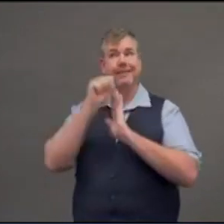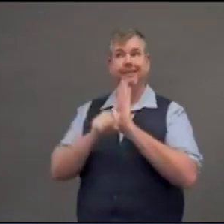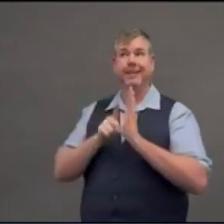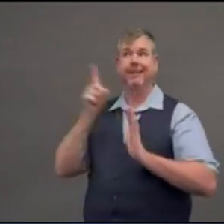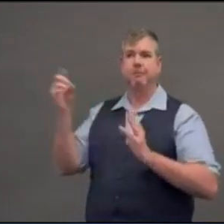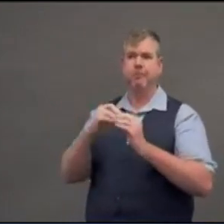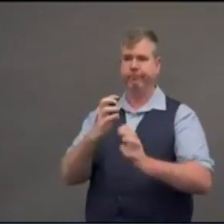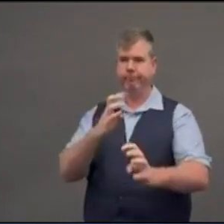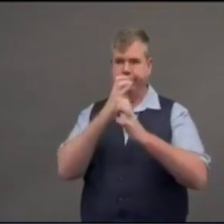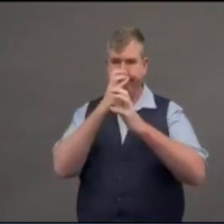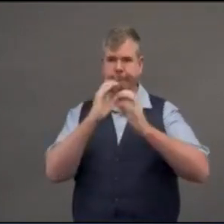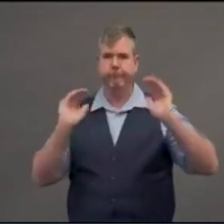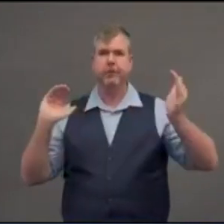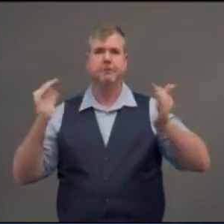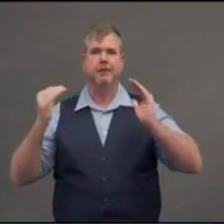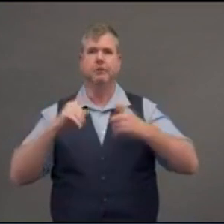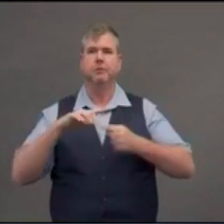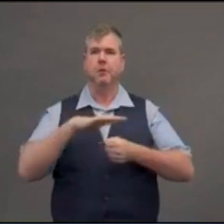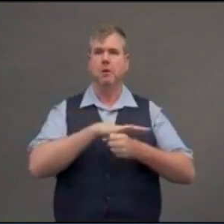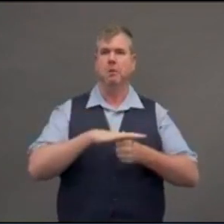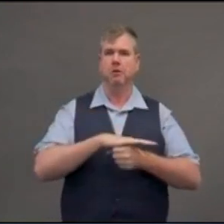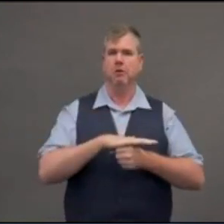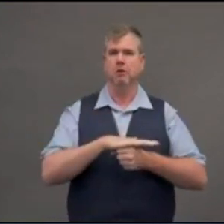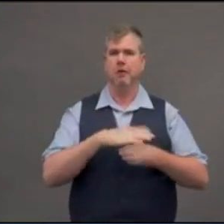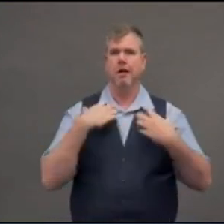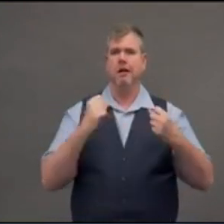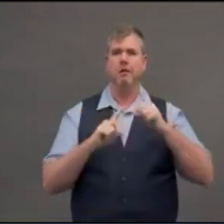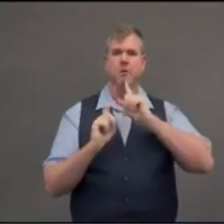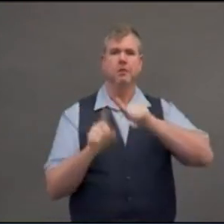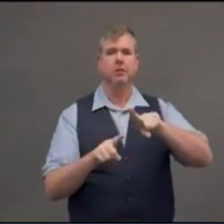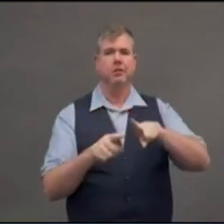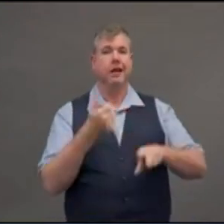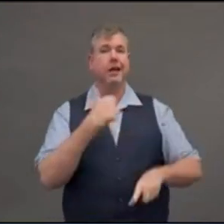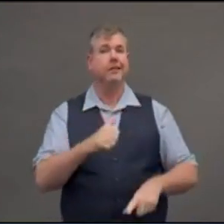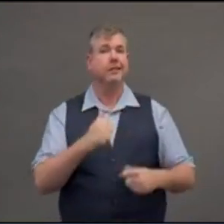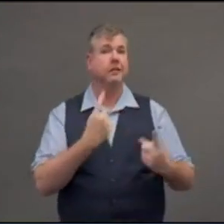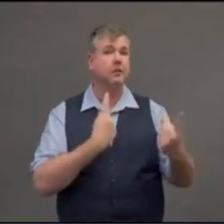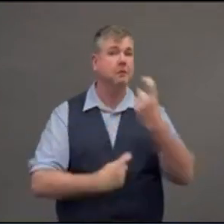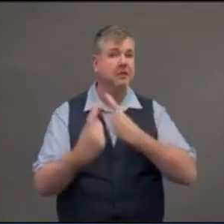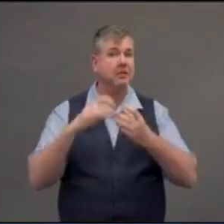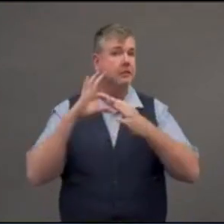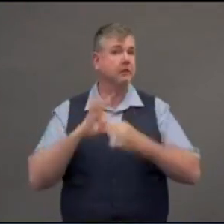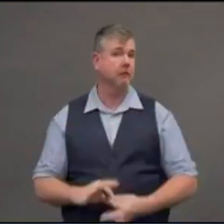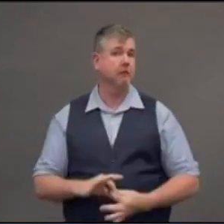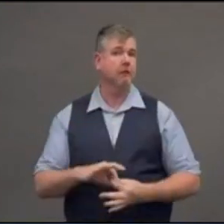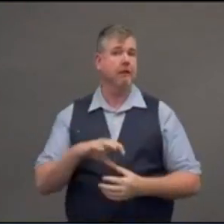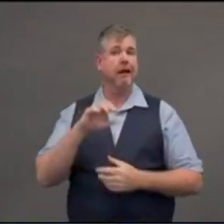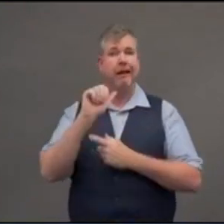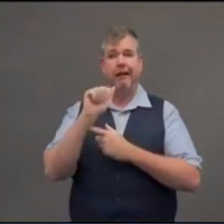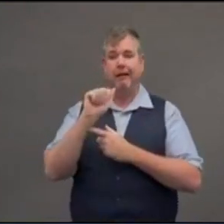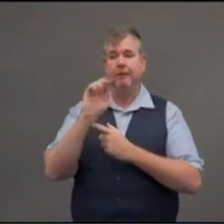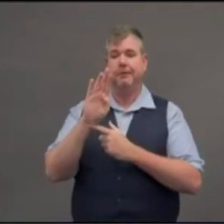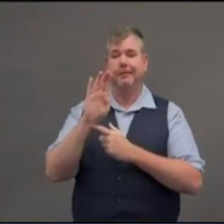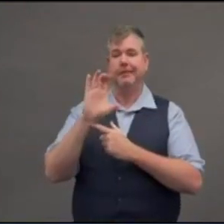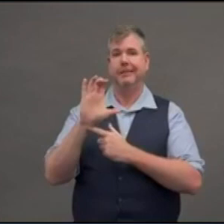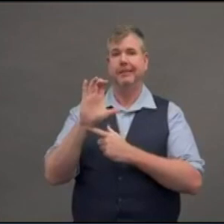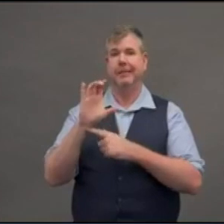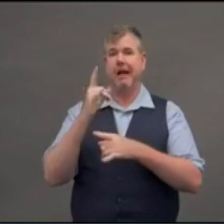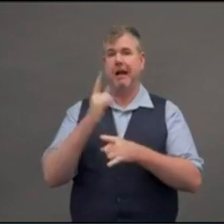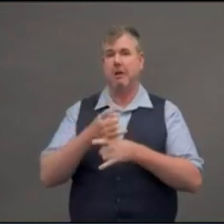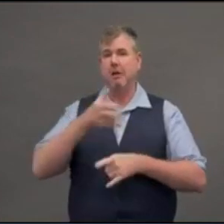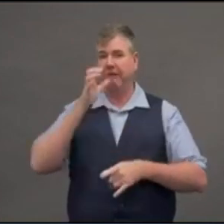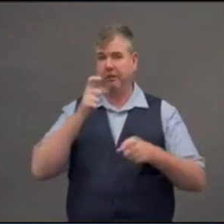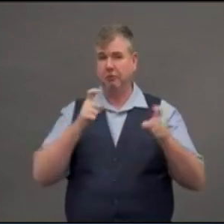order. So any questions about the state ABC enforcement, we simply refer people to ABC or to the governor's